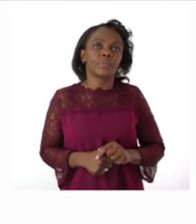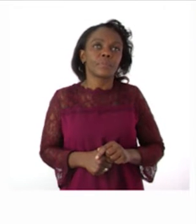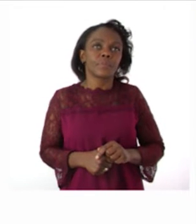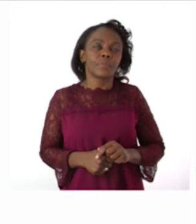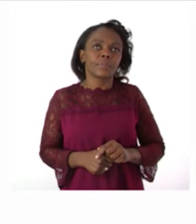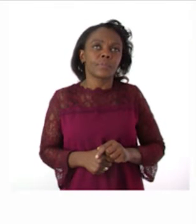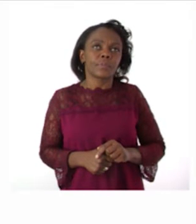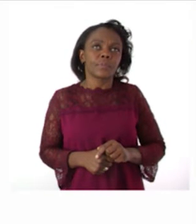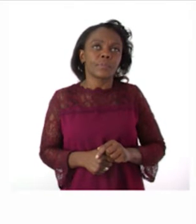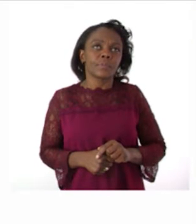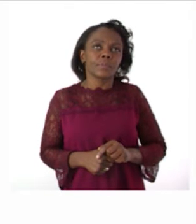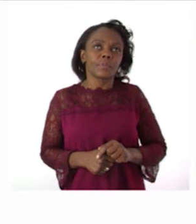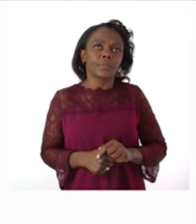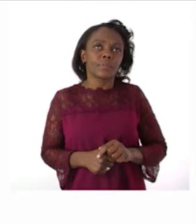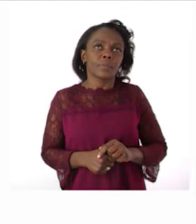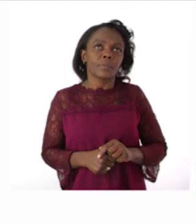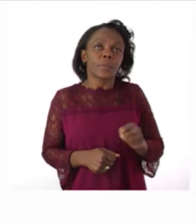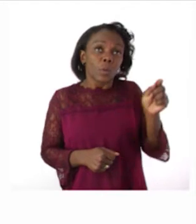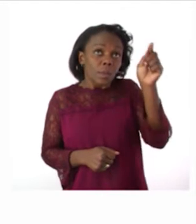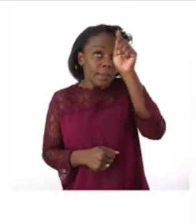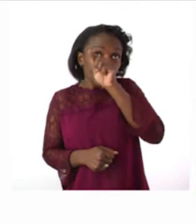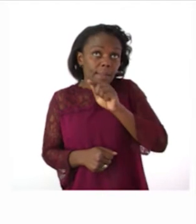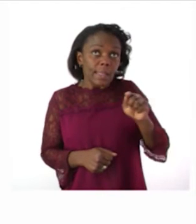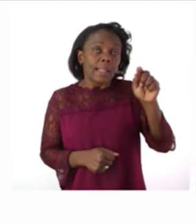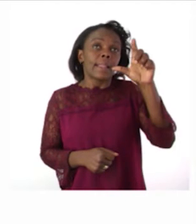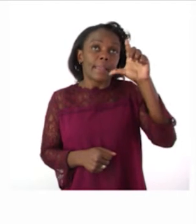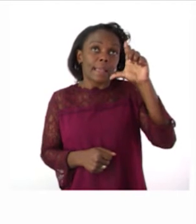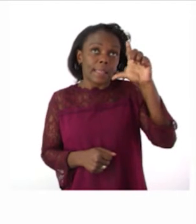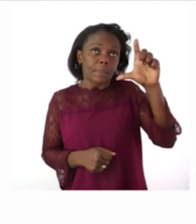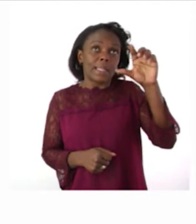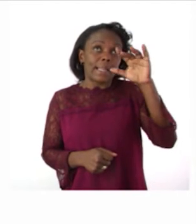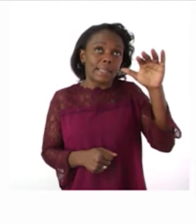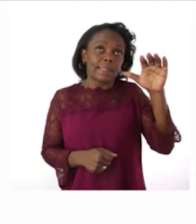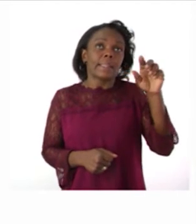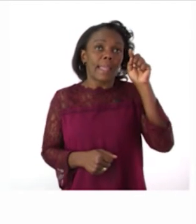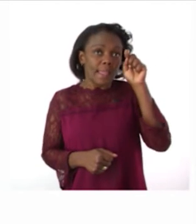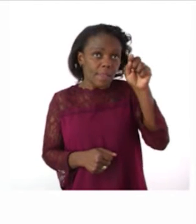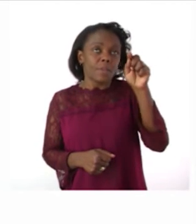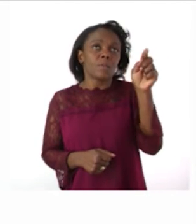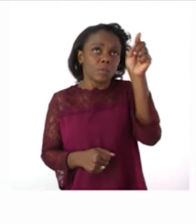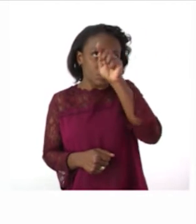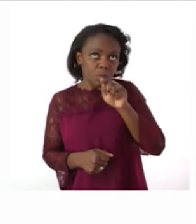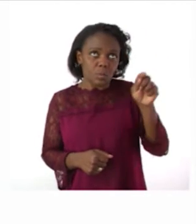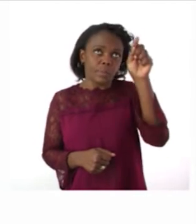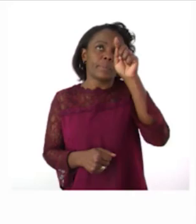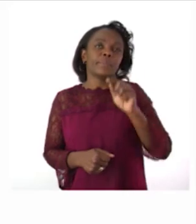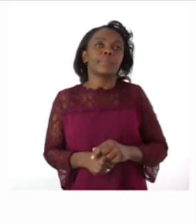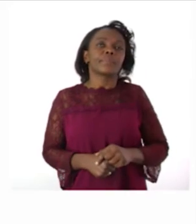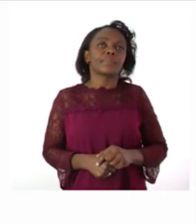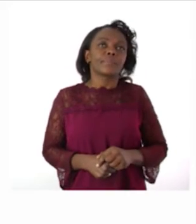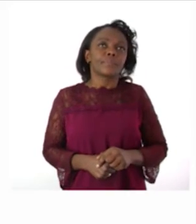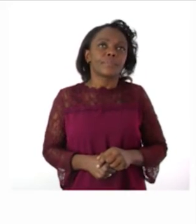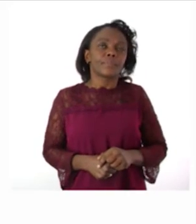full stops, you have to circle them out. I would like to see whether you still remember what is a capital letter and what is a full